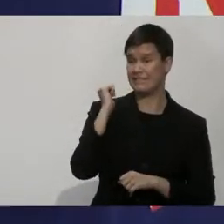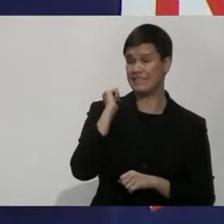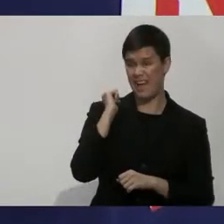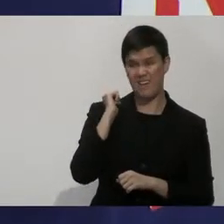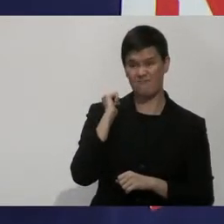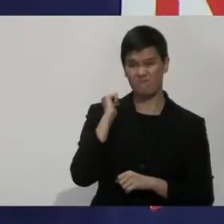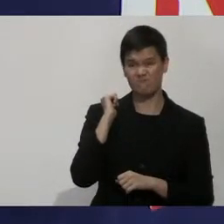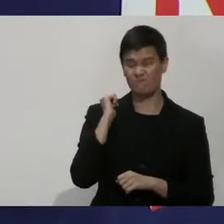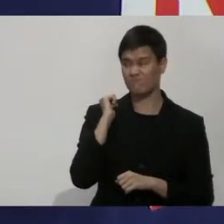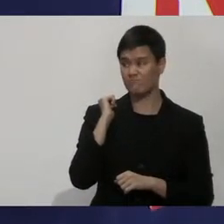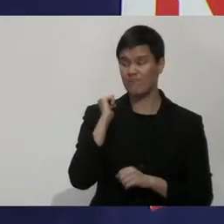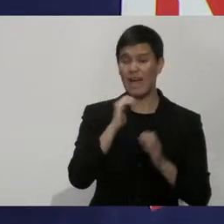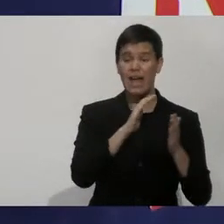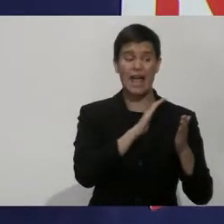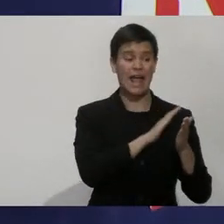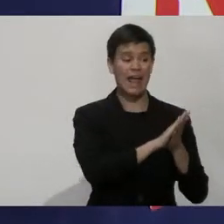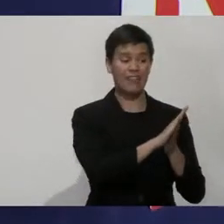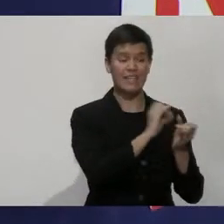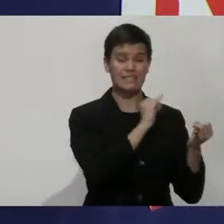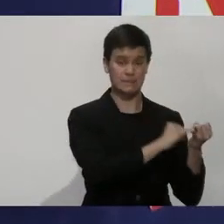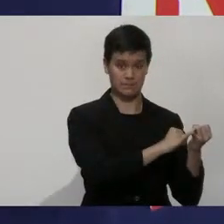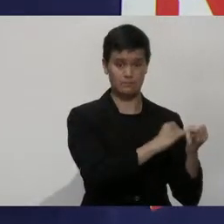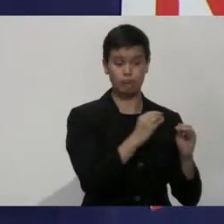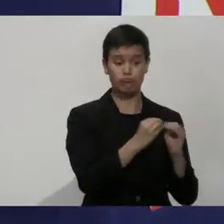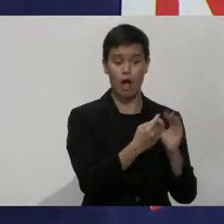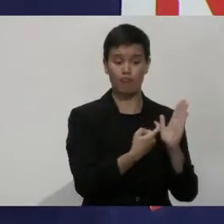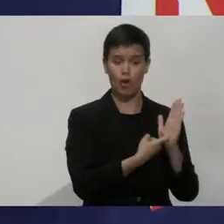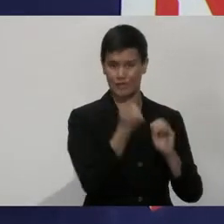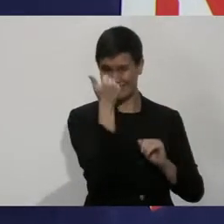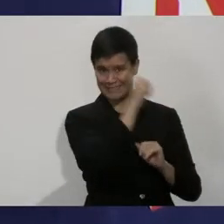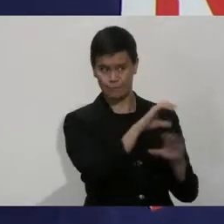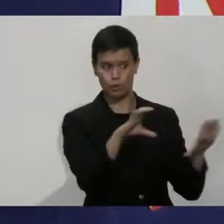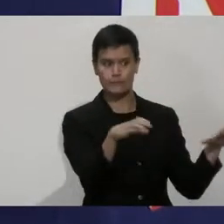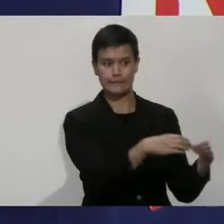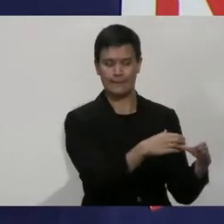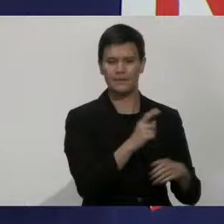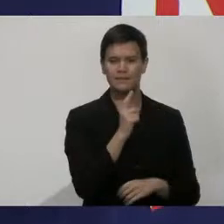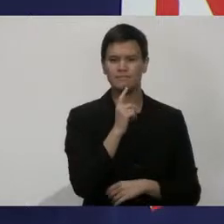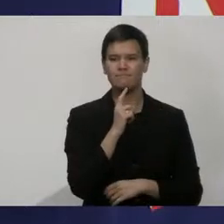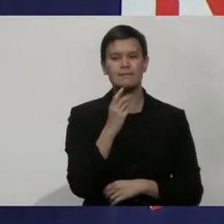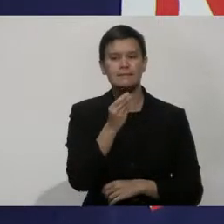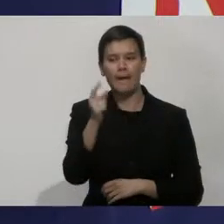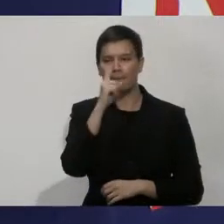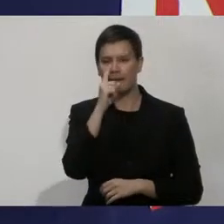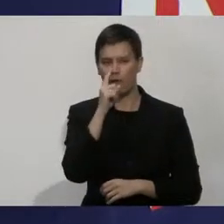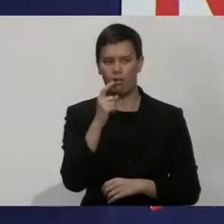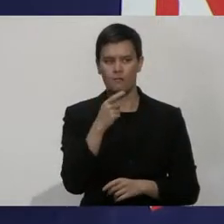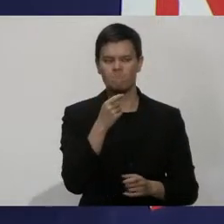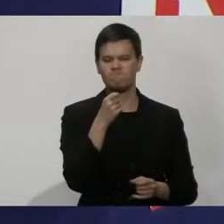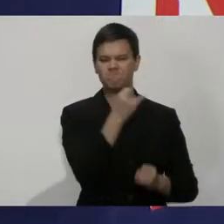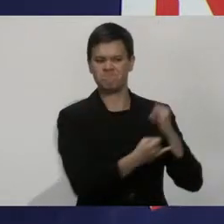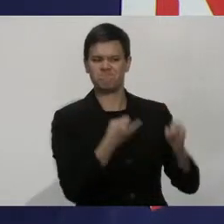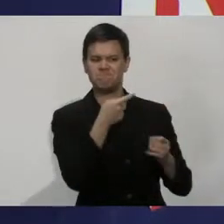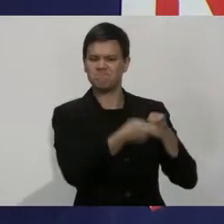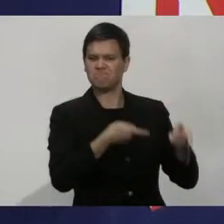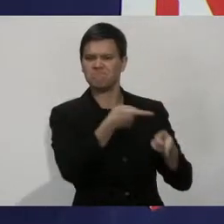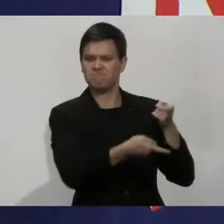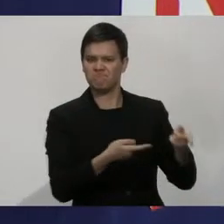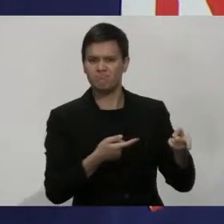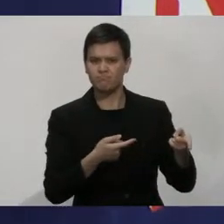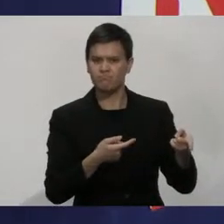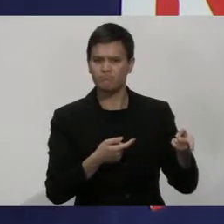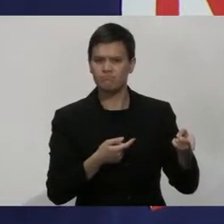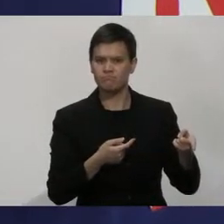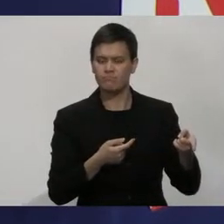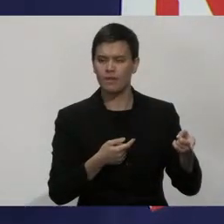the appointment of Peter Simpson and Sir Brian Roche to the oversight group from Māori health professionals, particularly relating to their position on the Māori